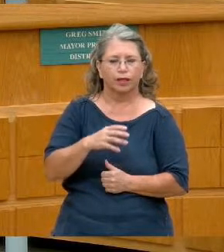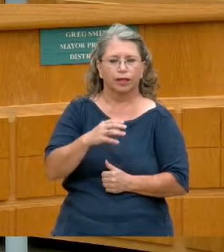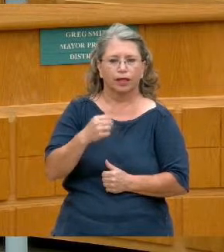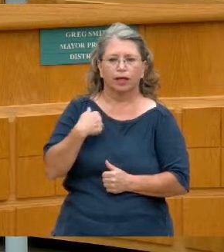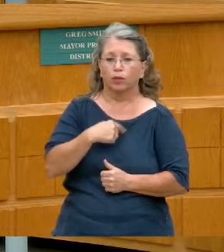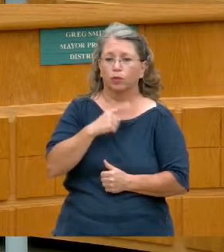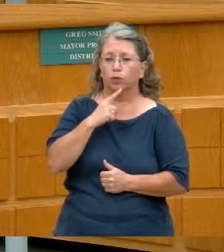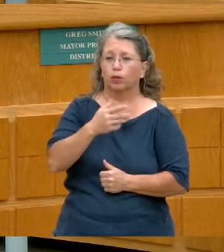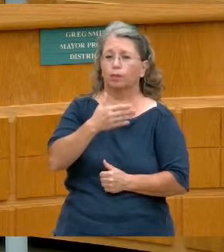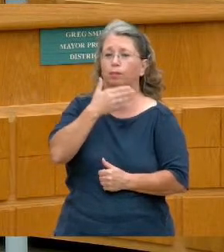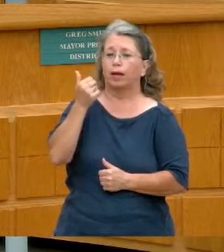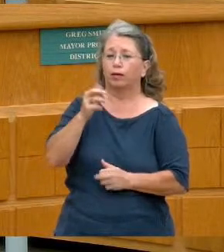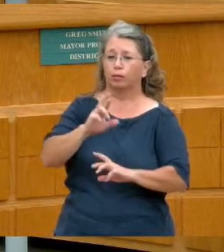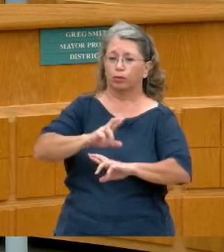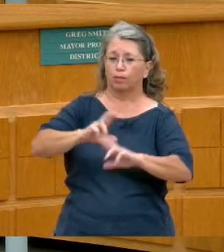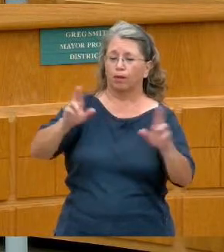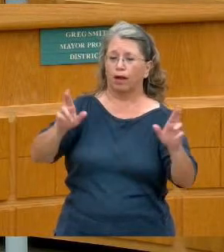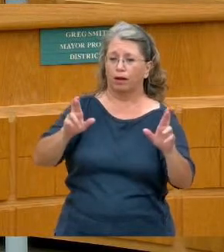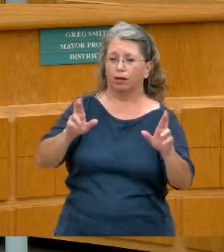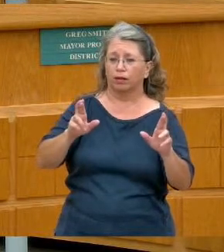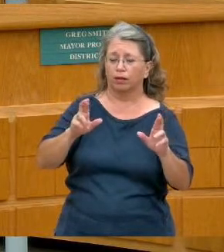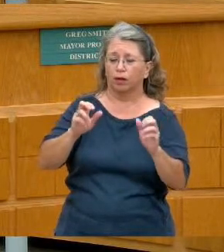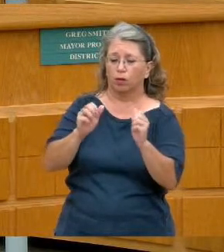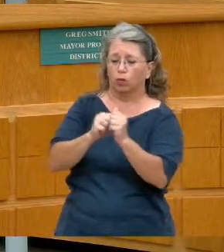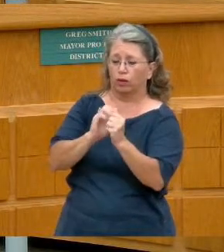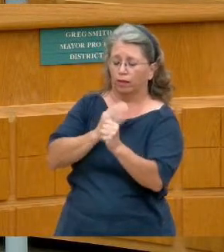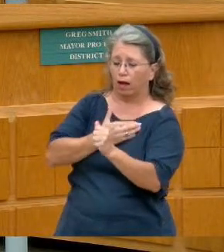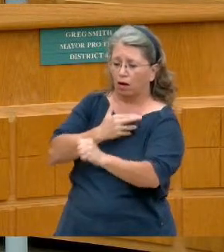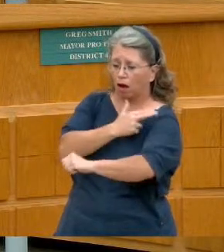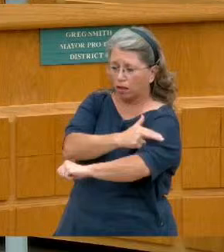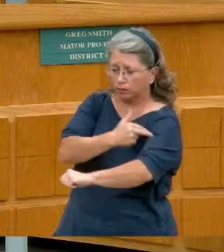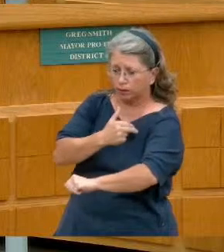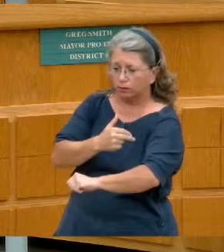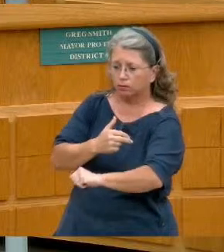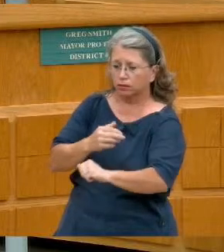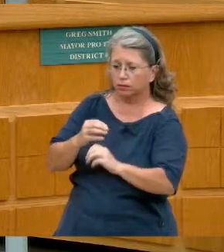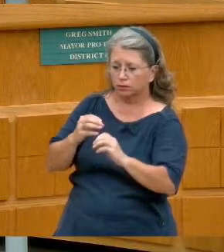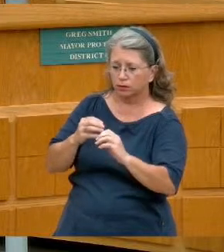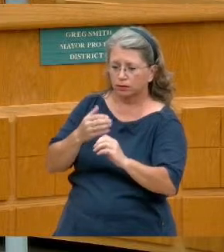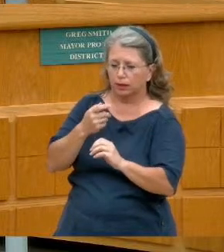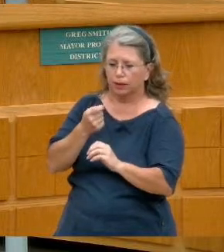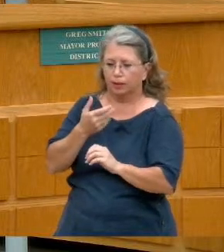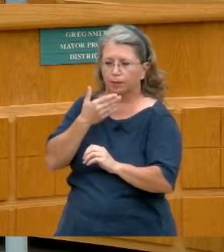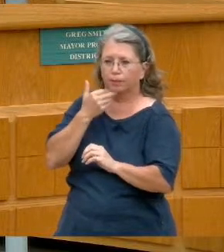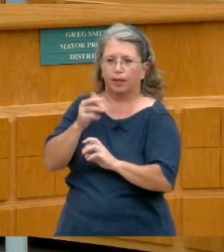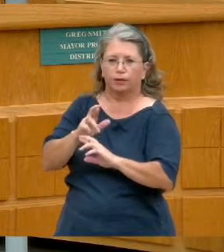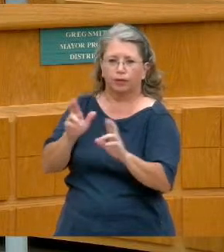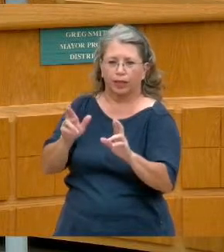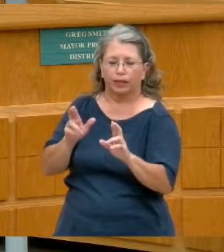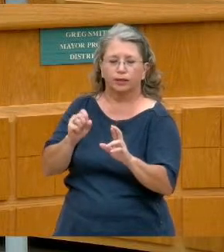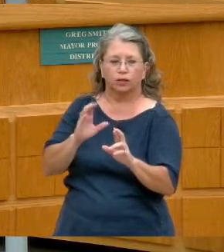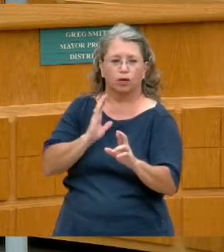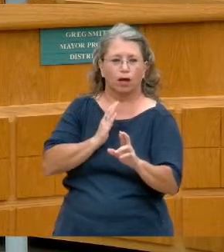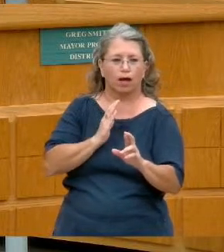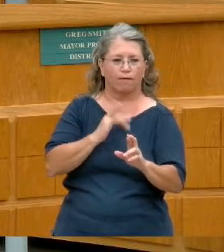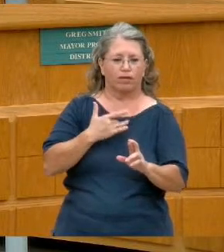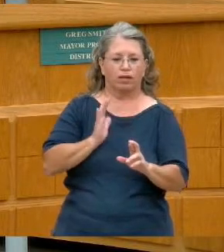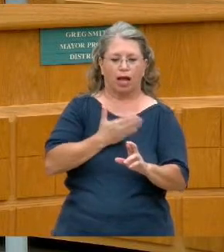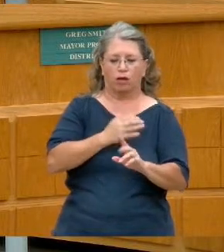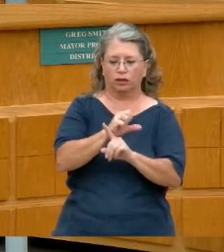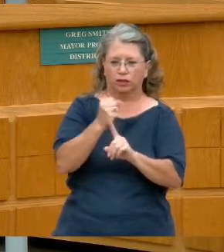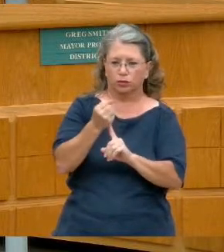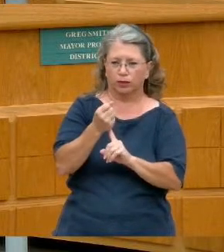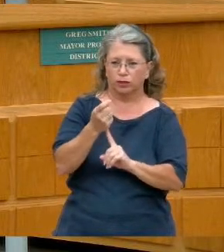better prepared in terms of hospital readiness, and so situation is kind of much better sort of after 3